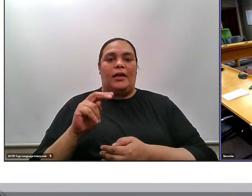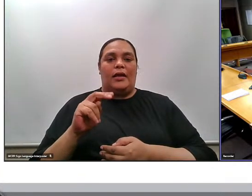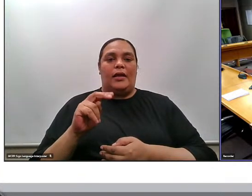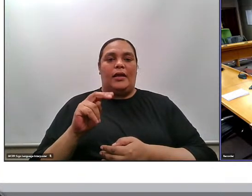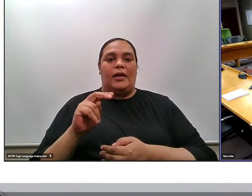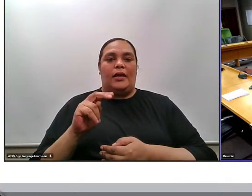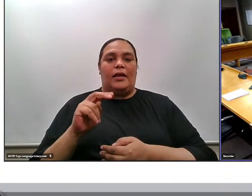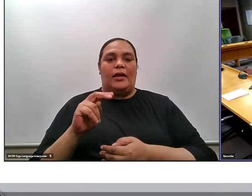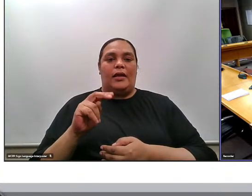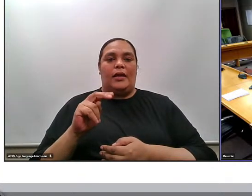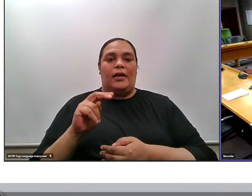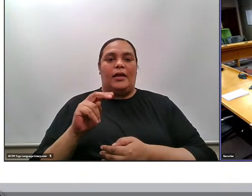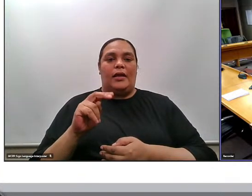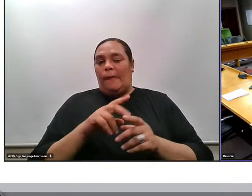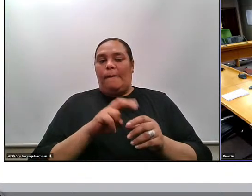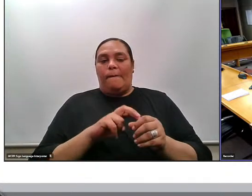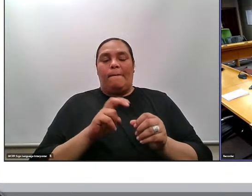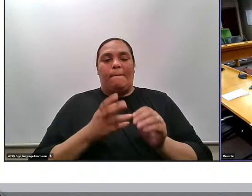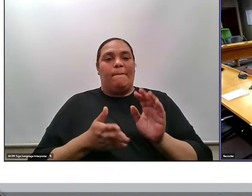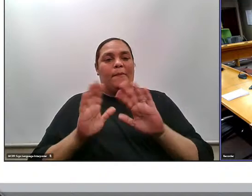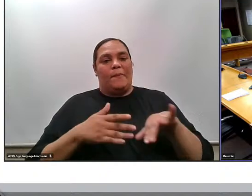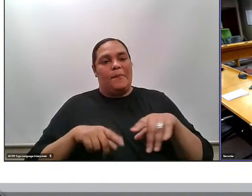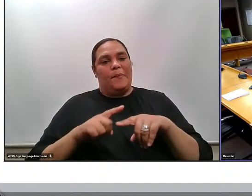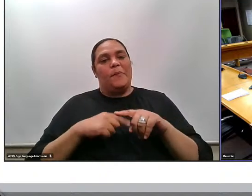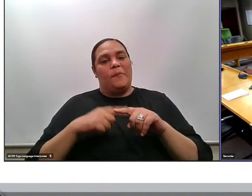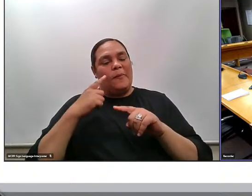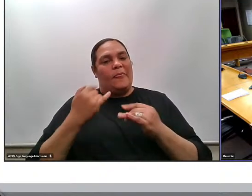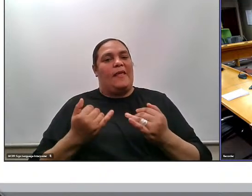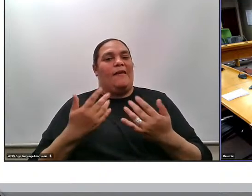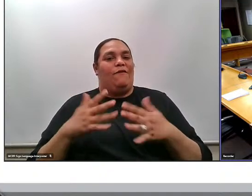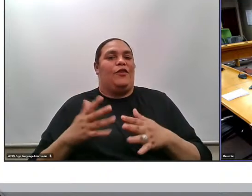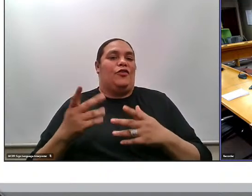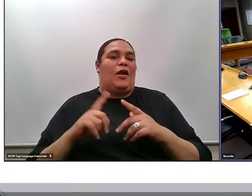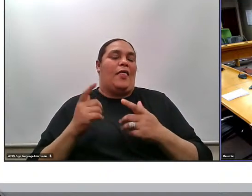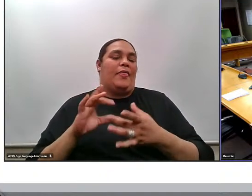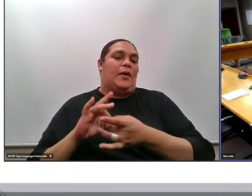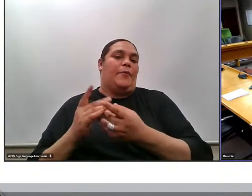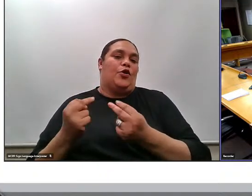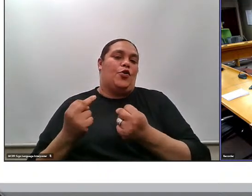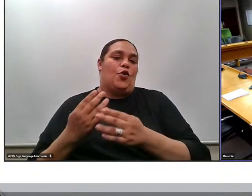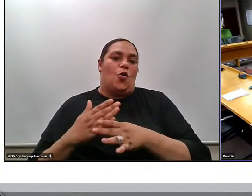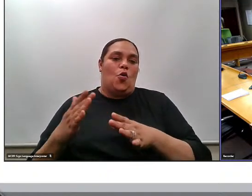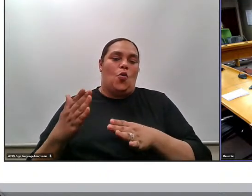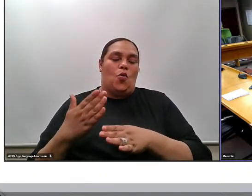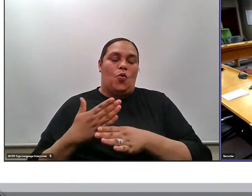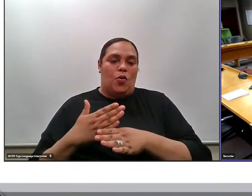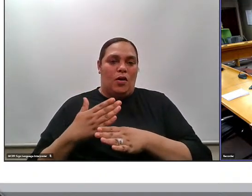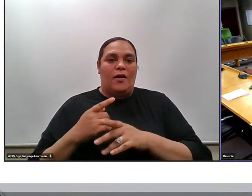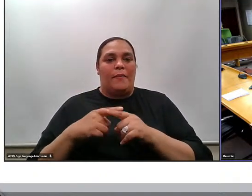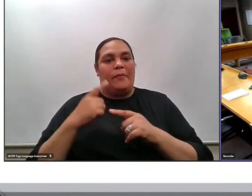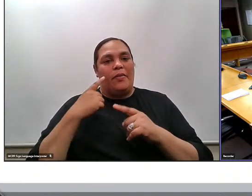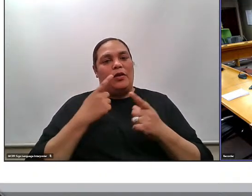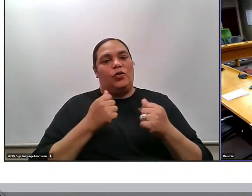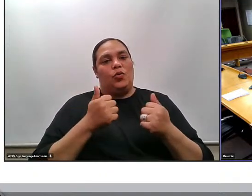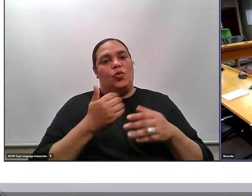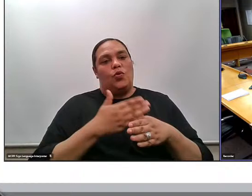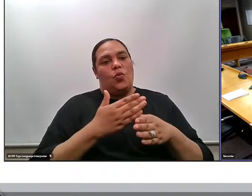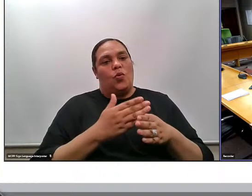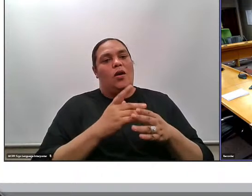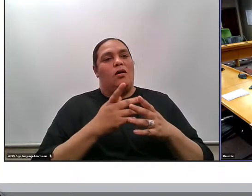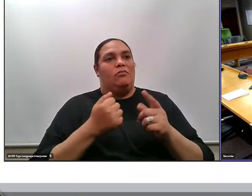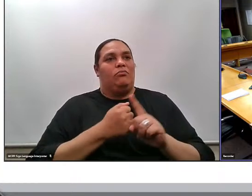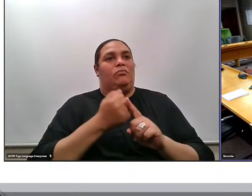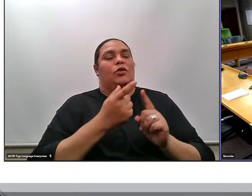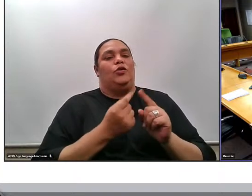us, even though he's already, I think, in his other commitment. I think he did great work to steer the ship during